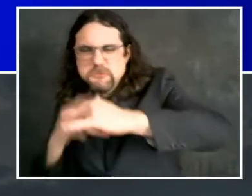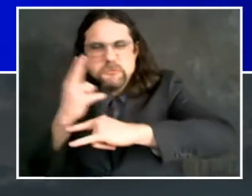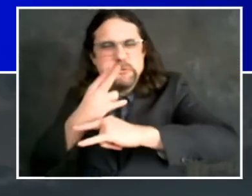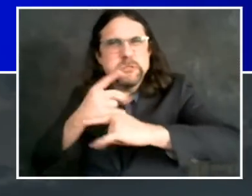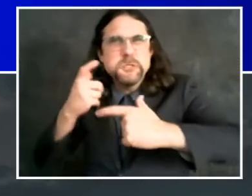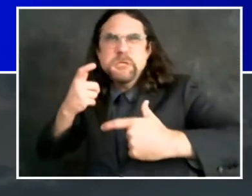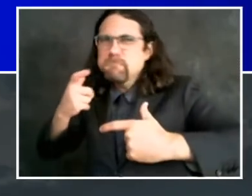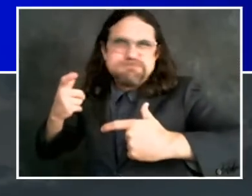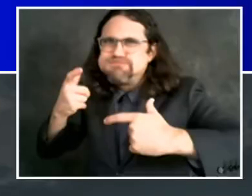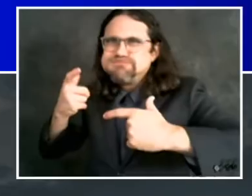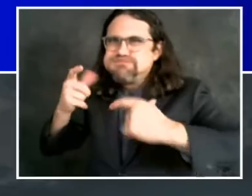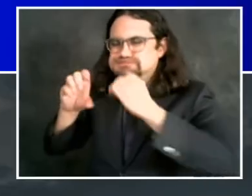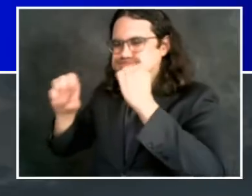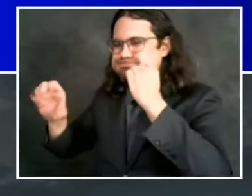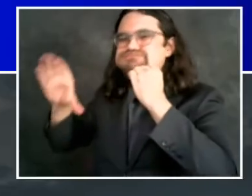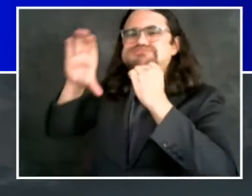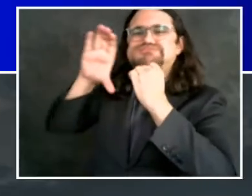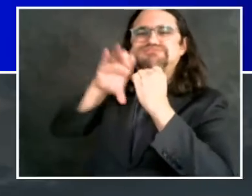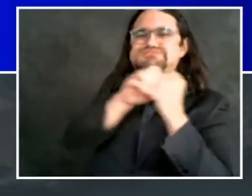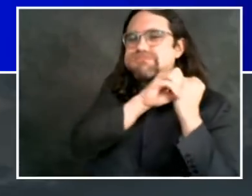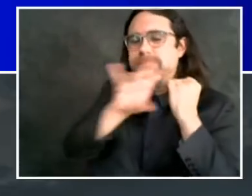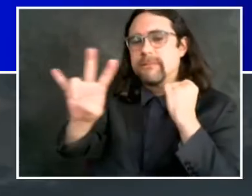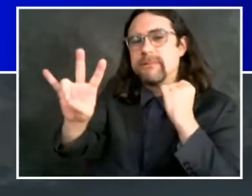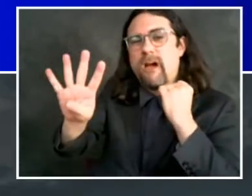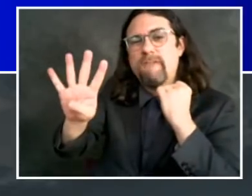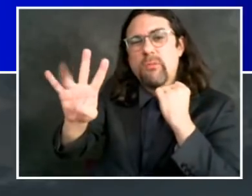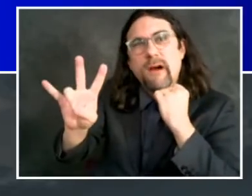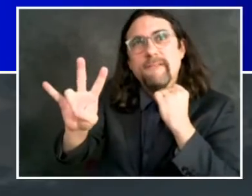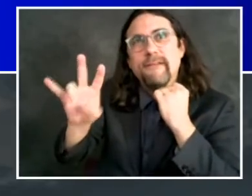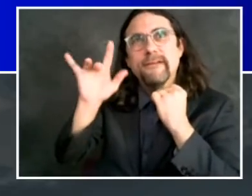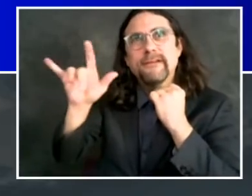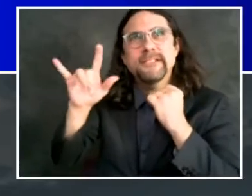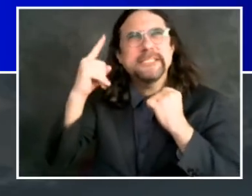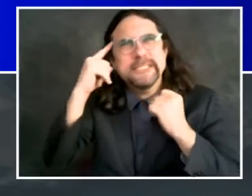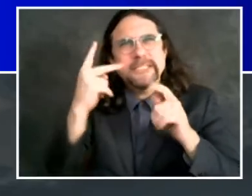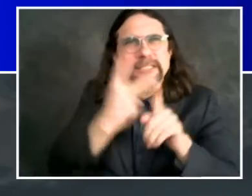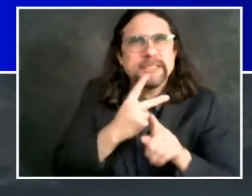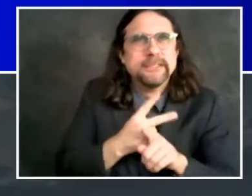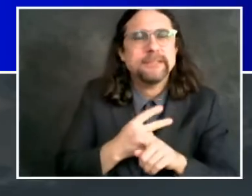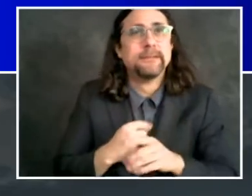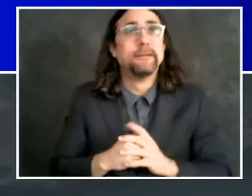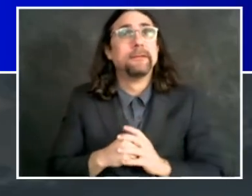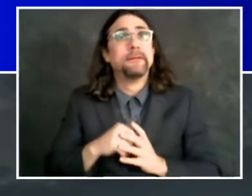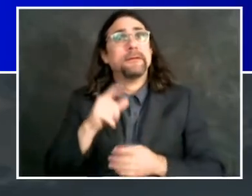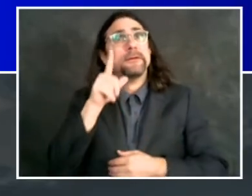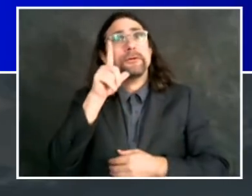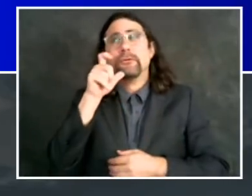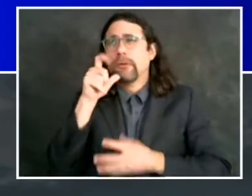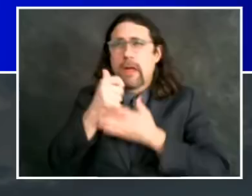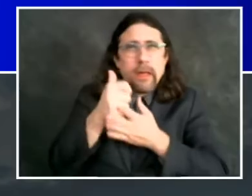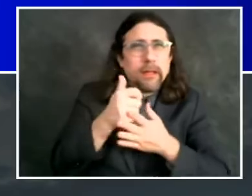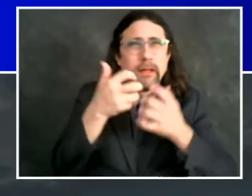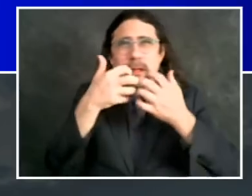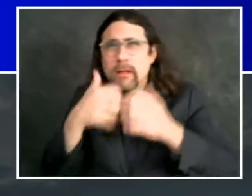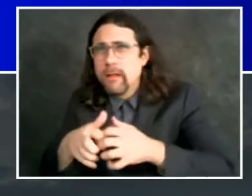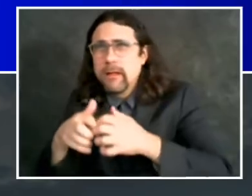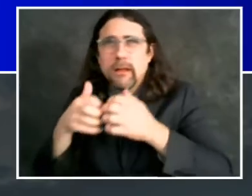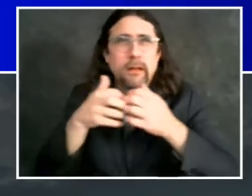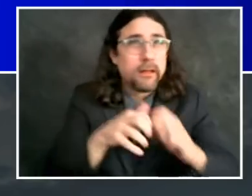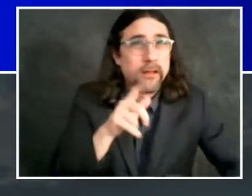all these questions, some of which seemed extremely daunting, the answer to each and every one was yes, and they found a